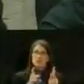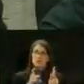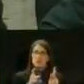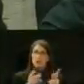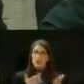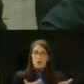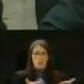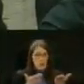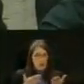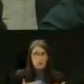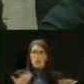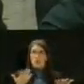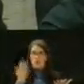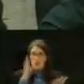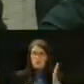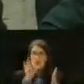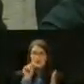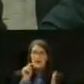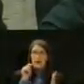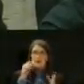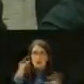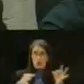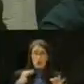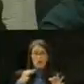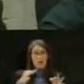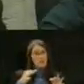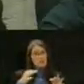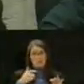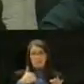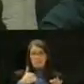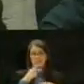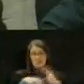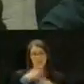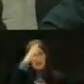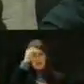know, you got to defend it. It's not us suing anyone.